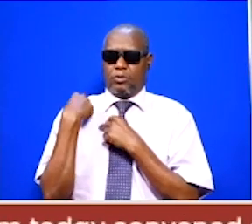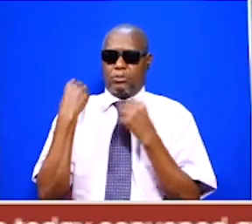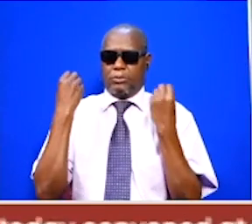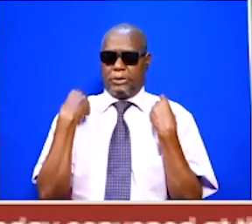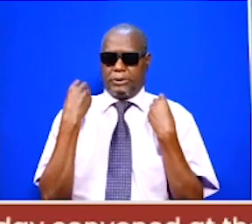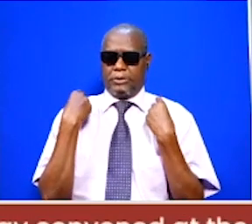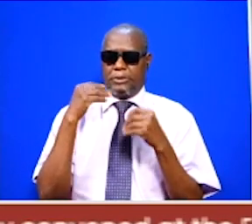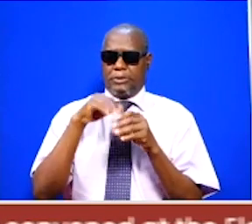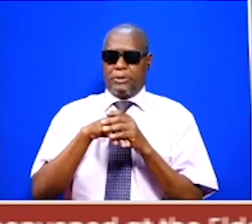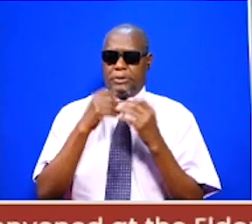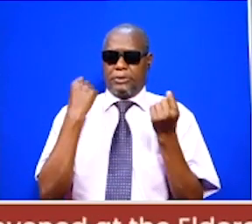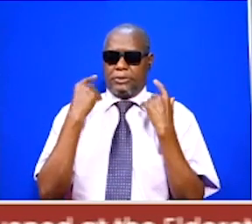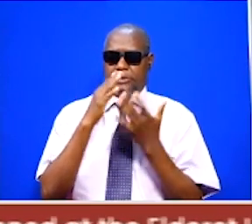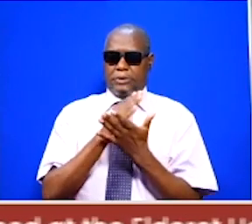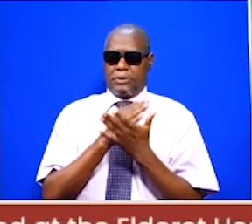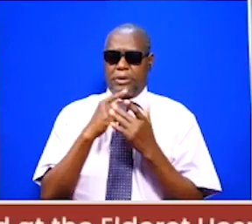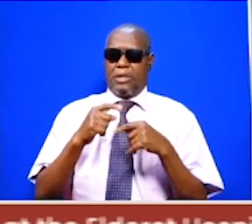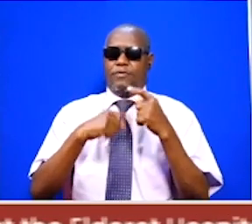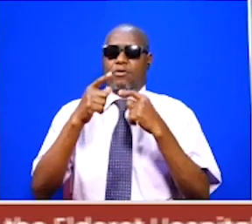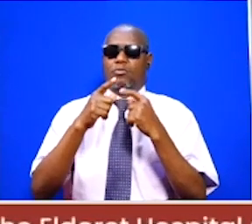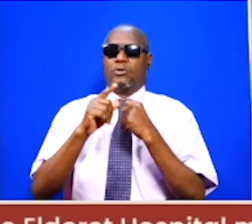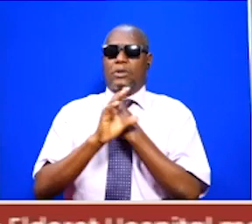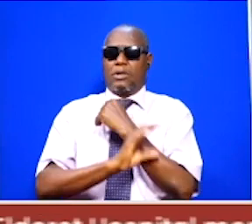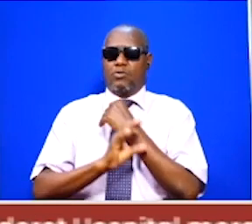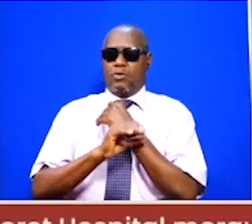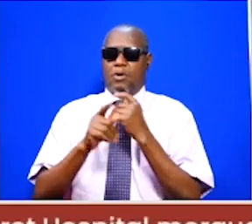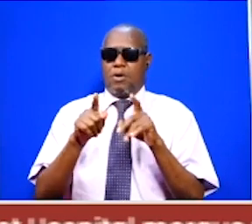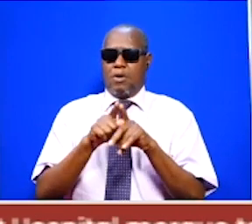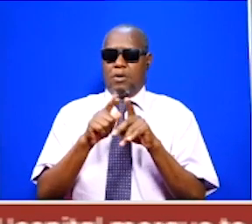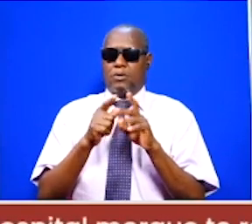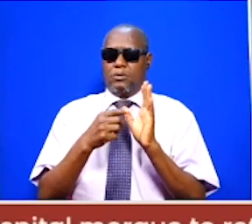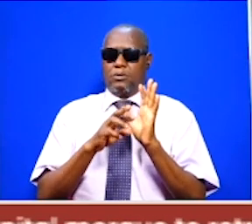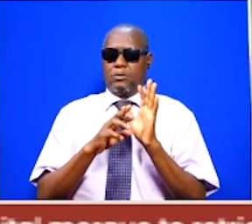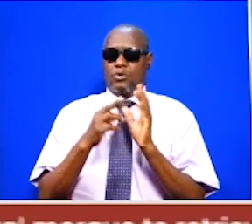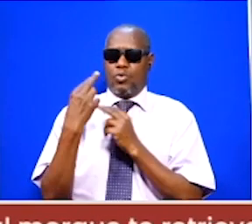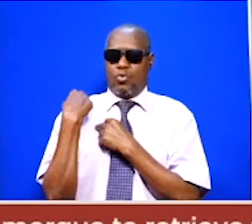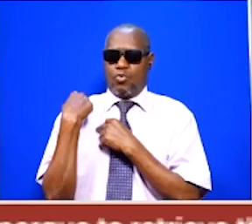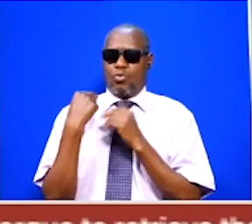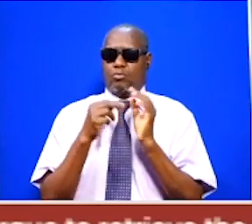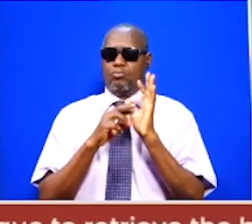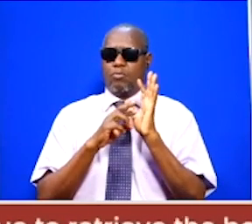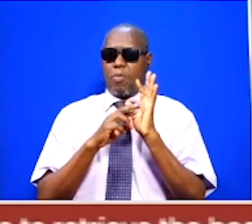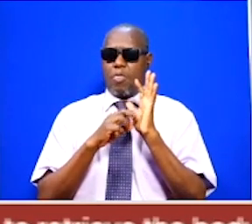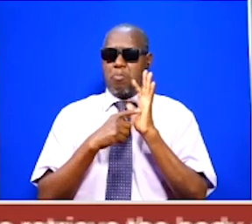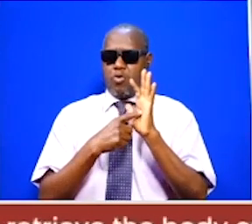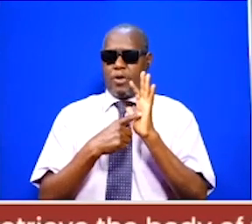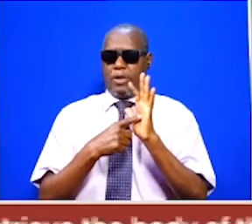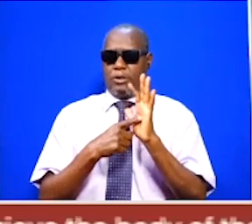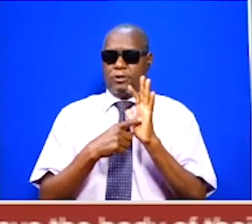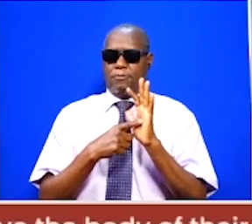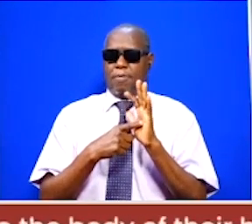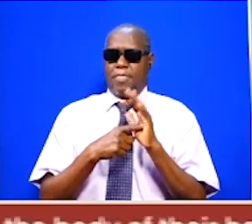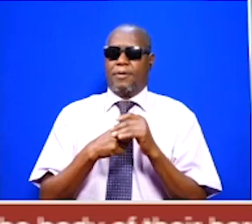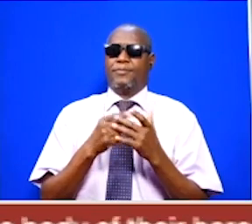in the tea sector, as well as develop the country as a role model in sustainable tea sourcing. The president has noted that